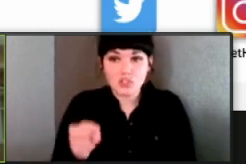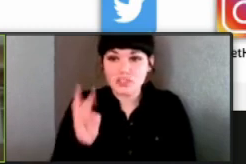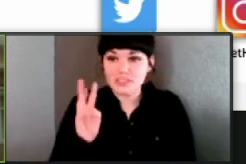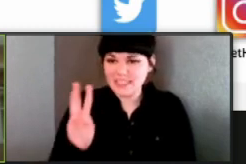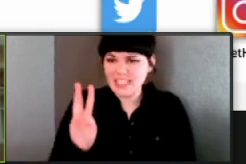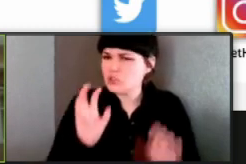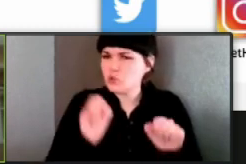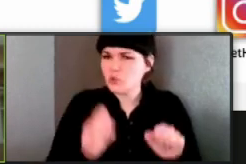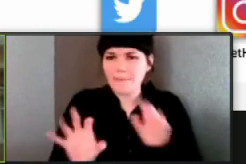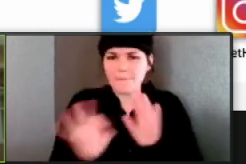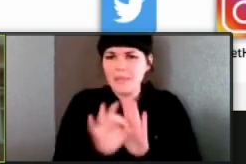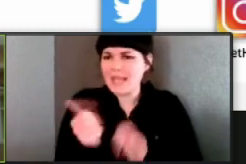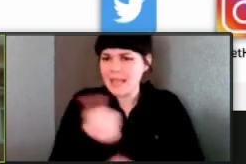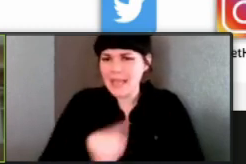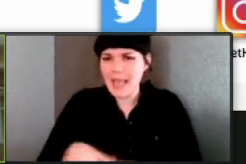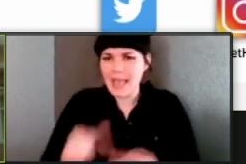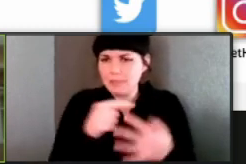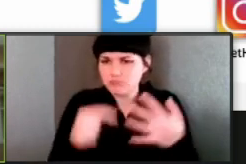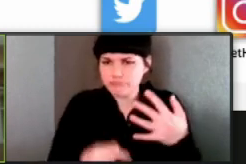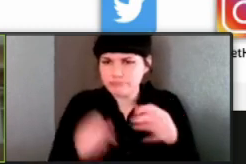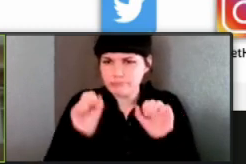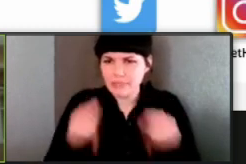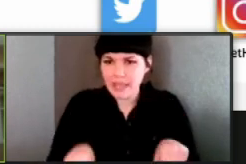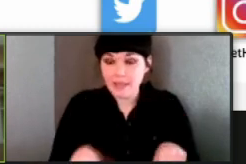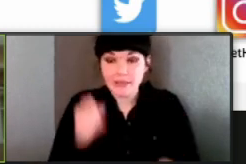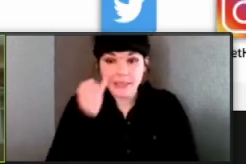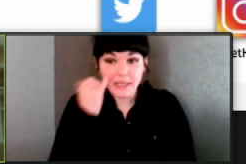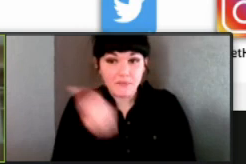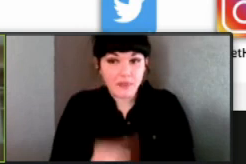as I mentioned before, feel free to reach us at